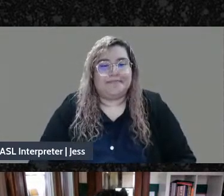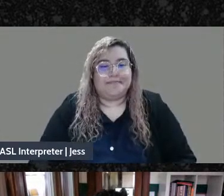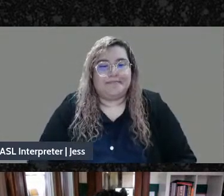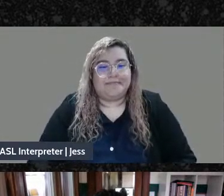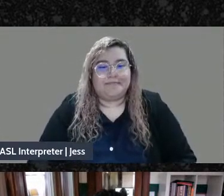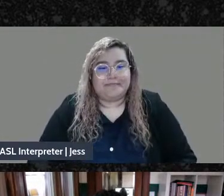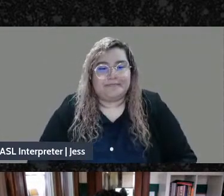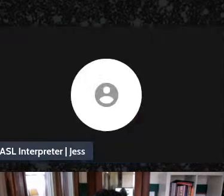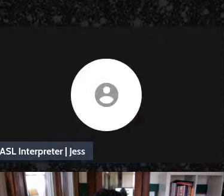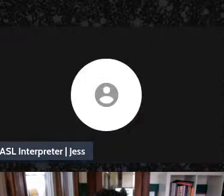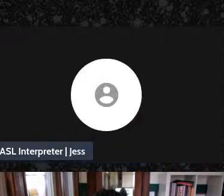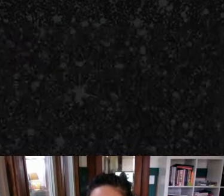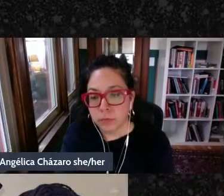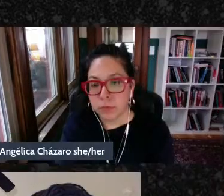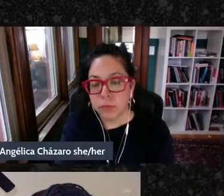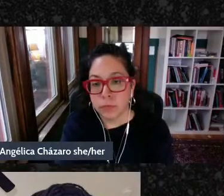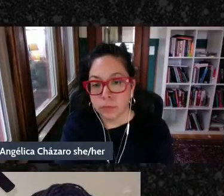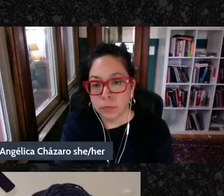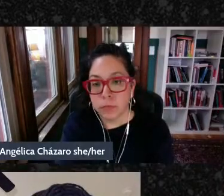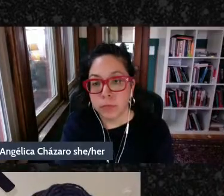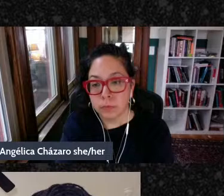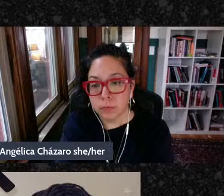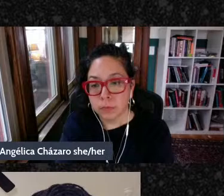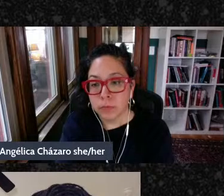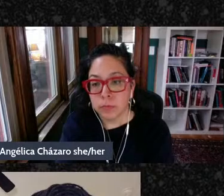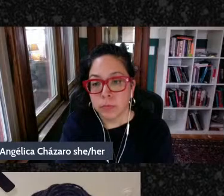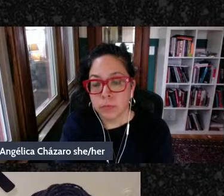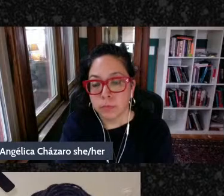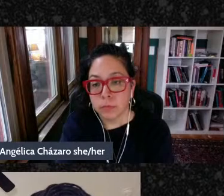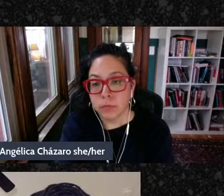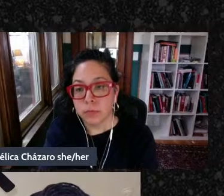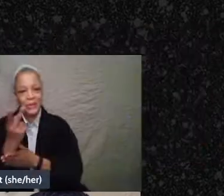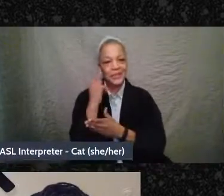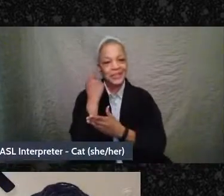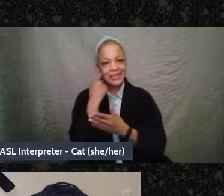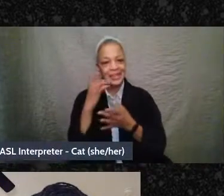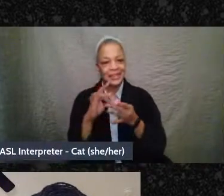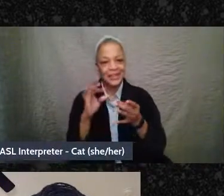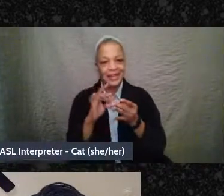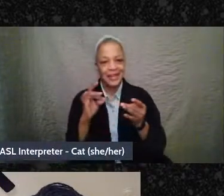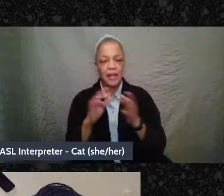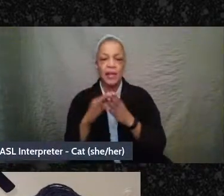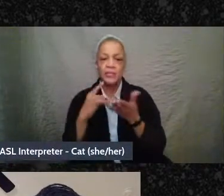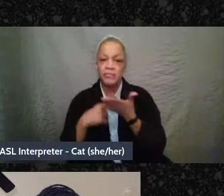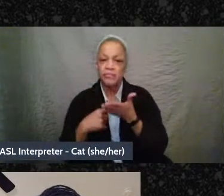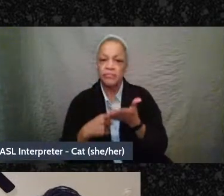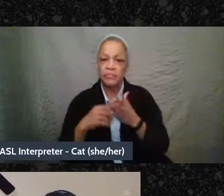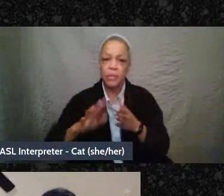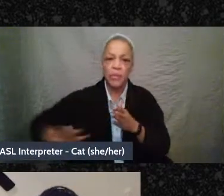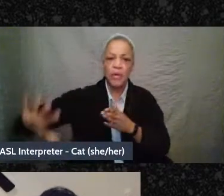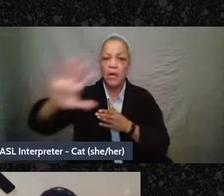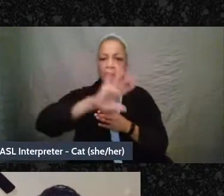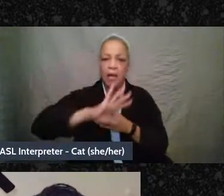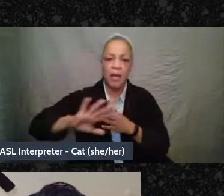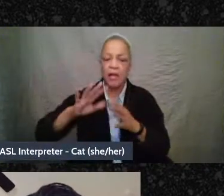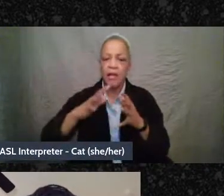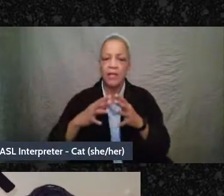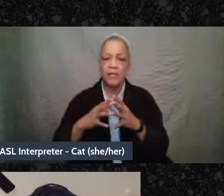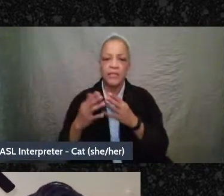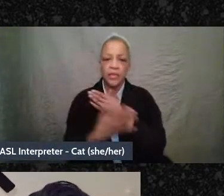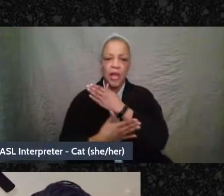from what both of you just said, but also from just the conversations around the country over the past year, is that we need to